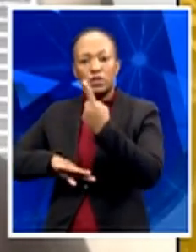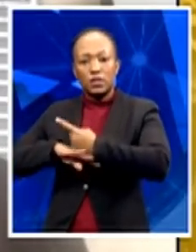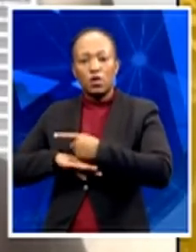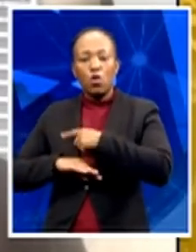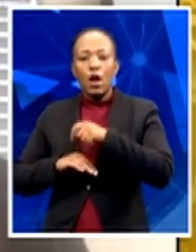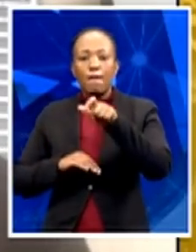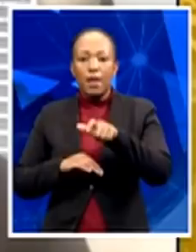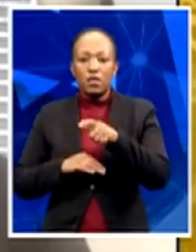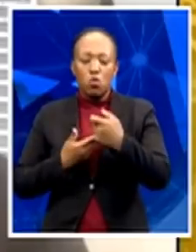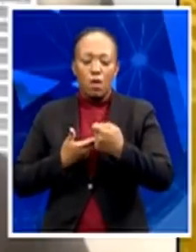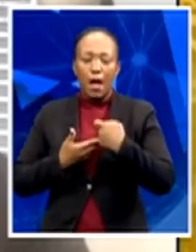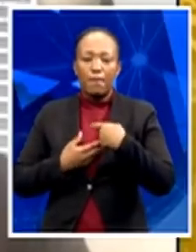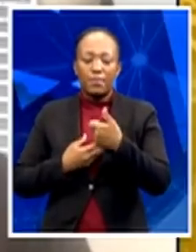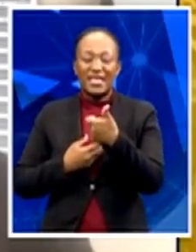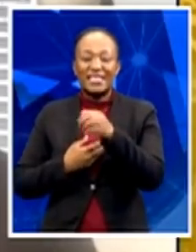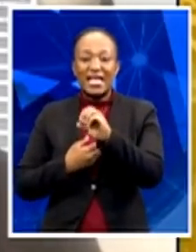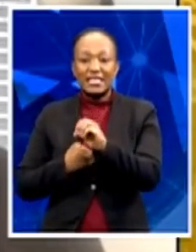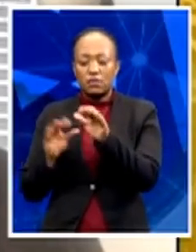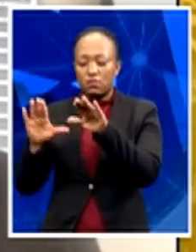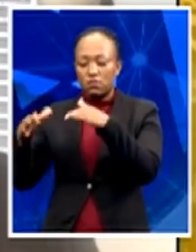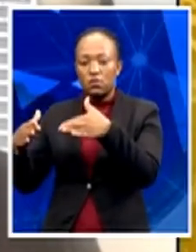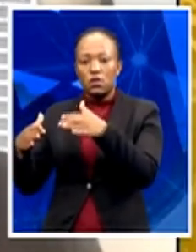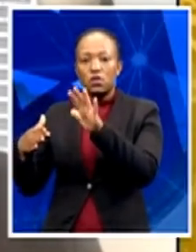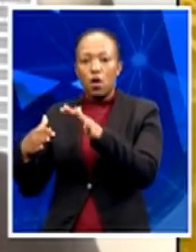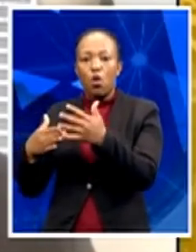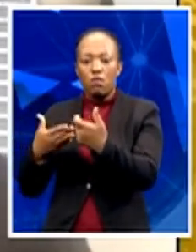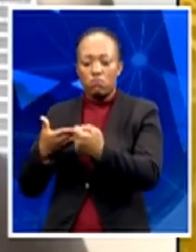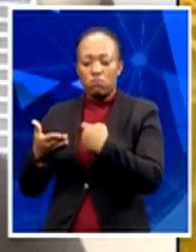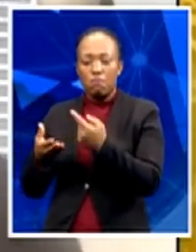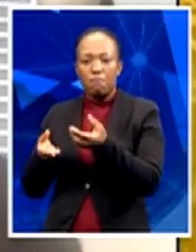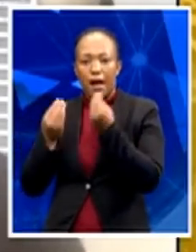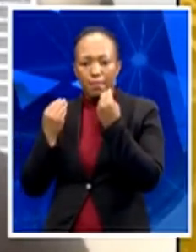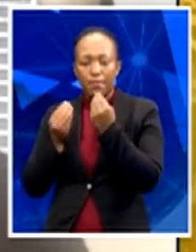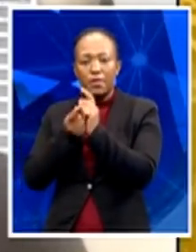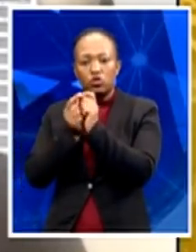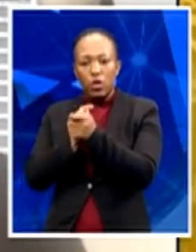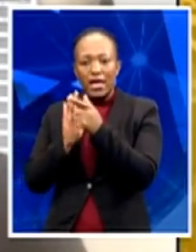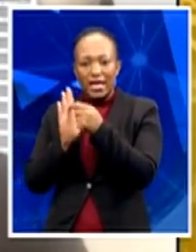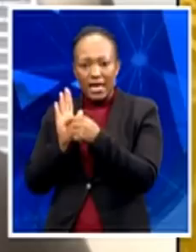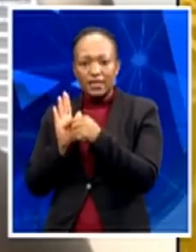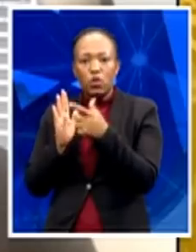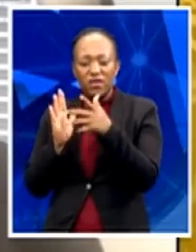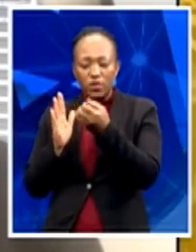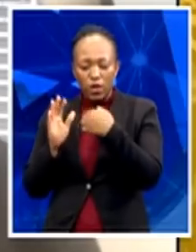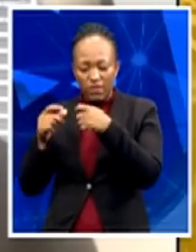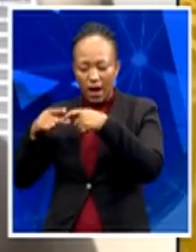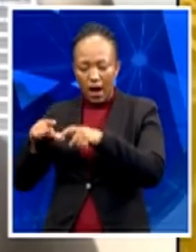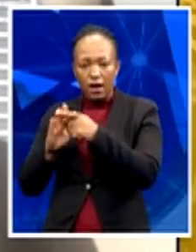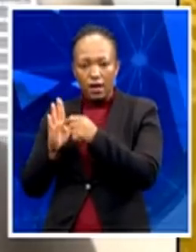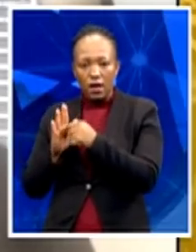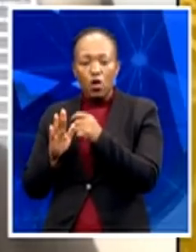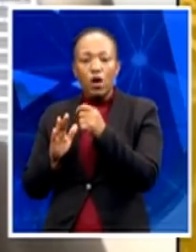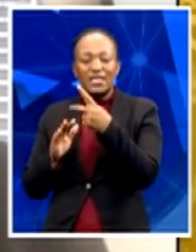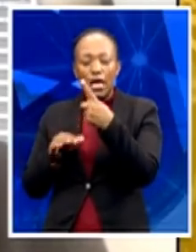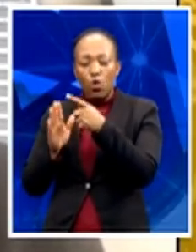get, that changes that date, the original date, to the second date, is informed by that.